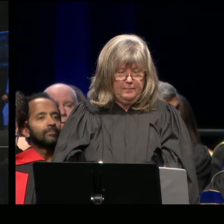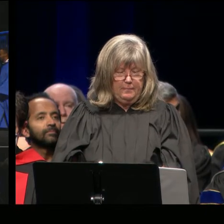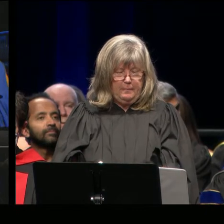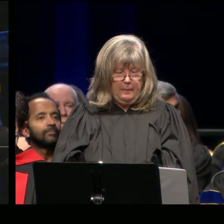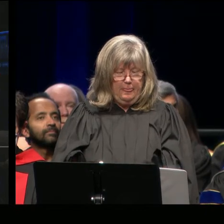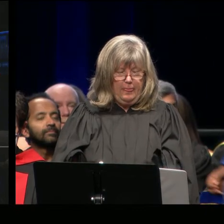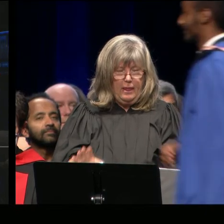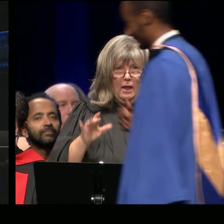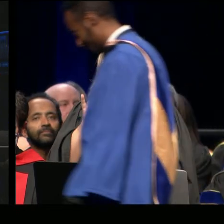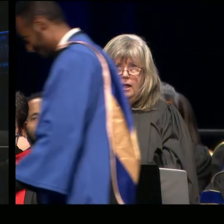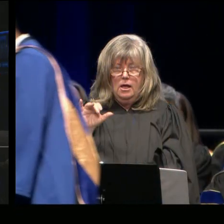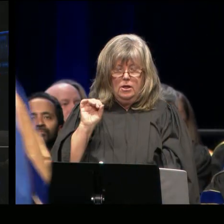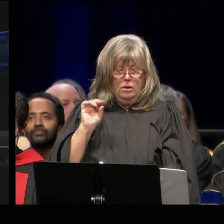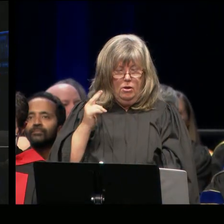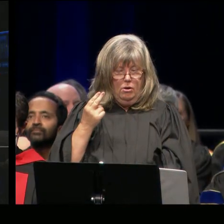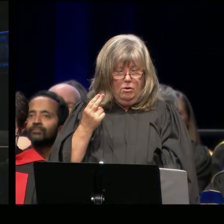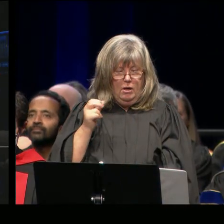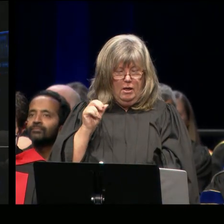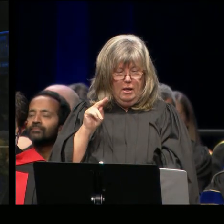Johannes Abebe.